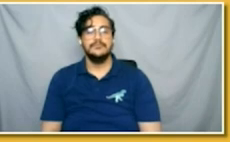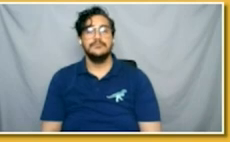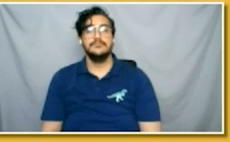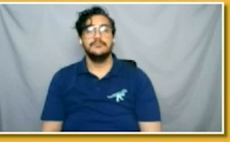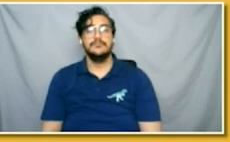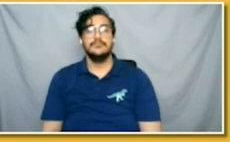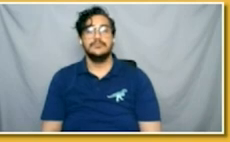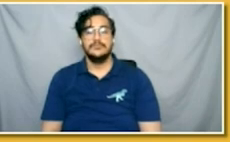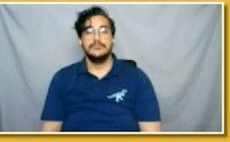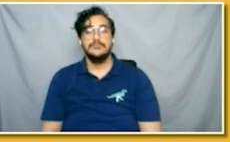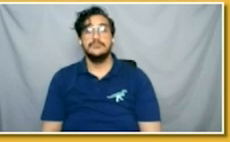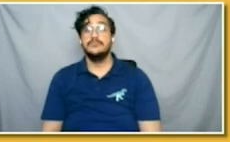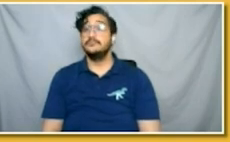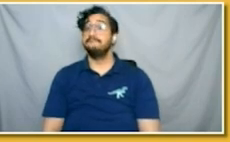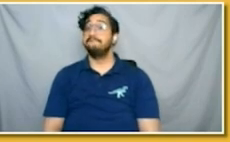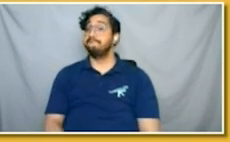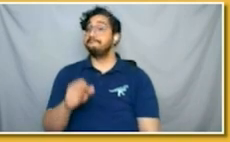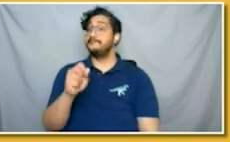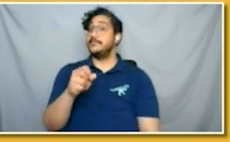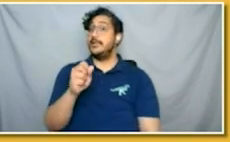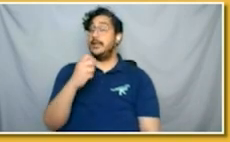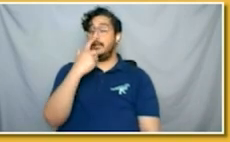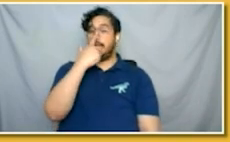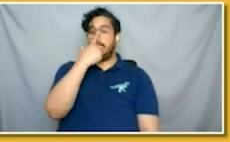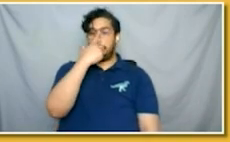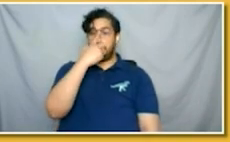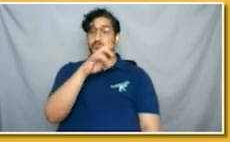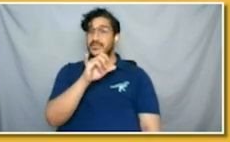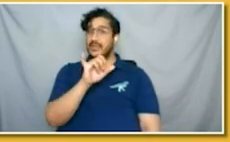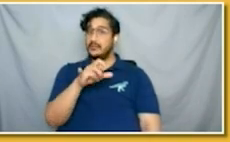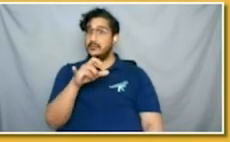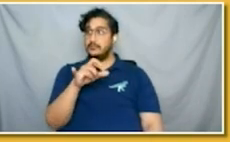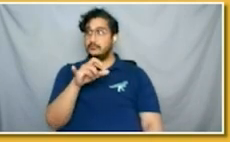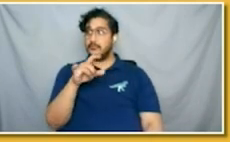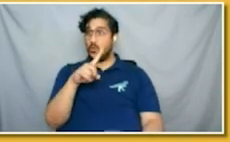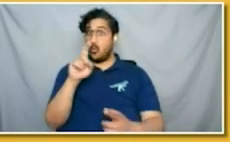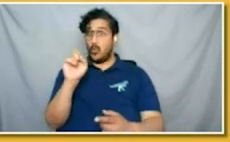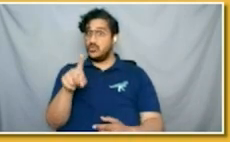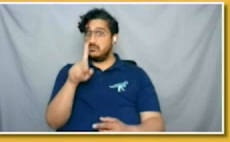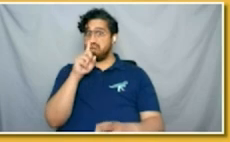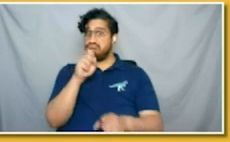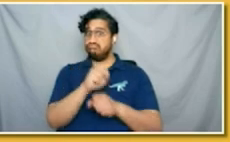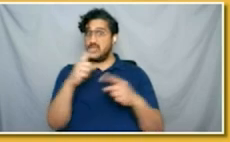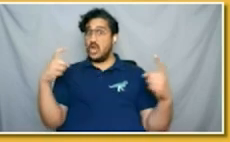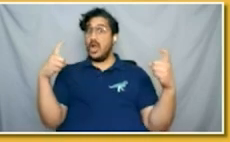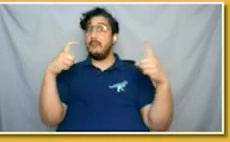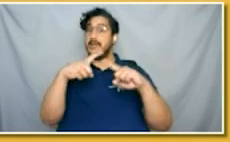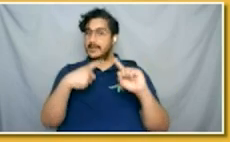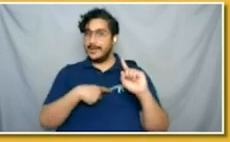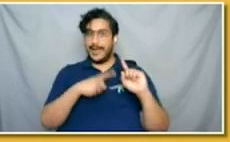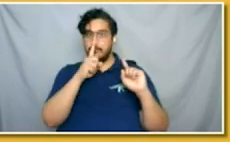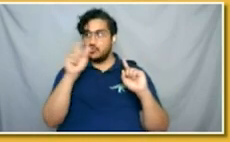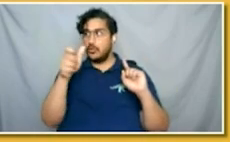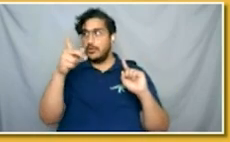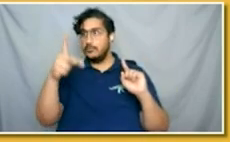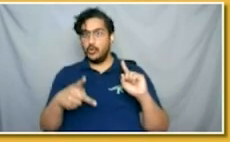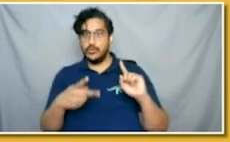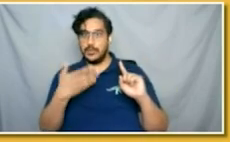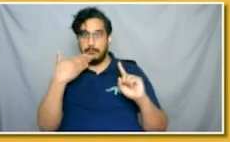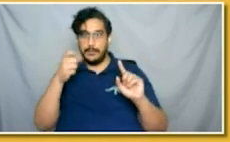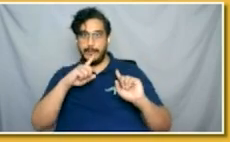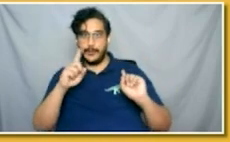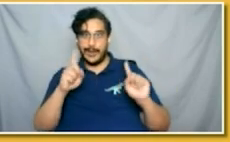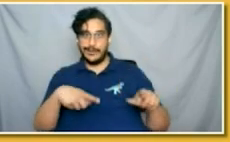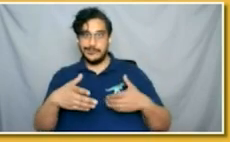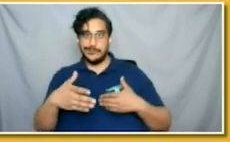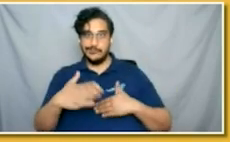Yeah, well, yeah, that's a complicated question, and I'm sure there's somebody better that can better answer that than me.